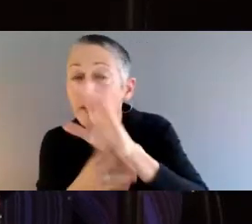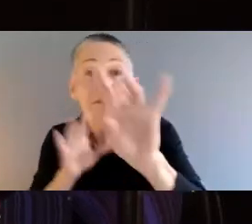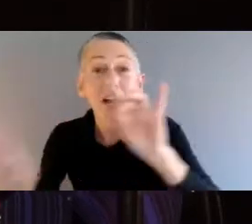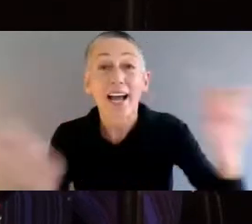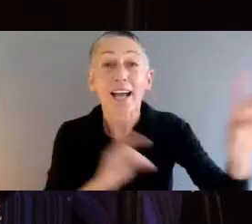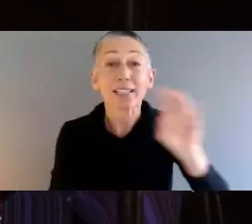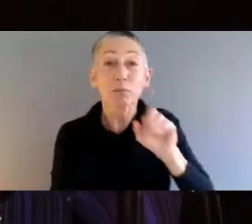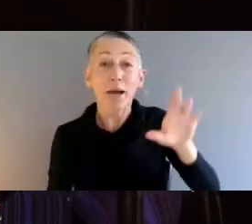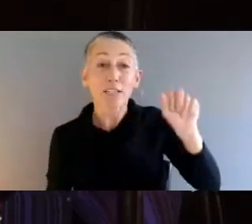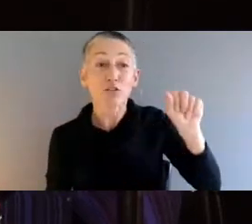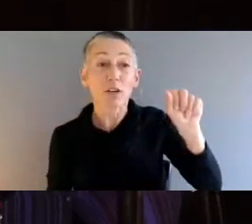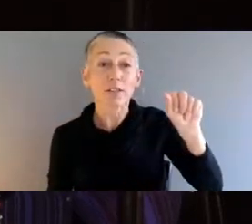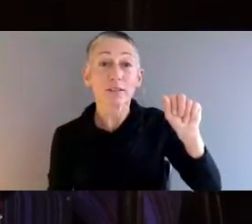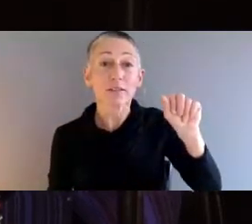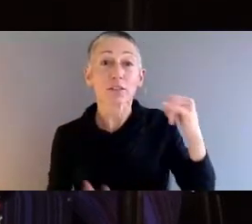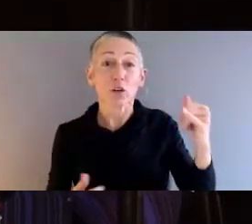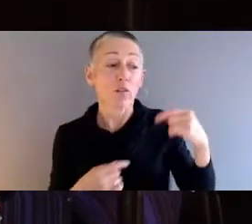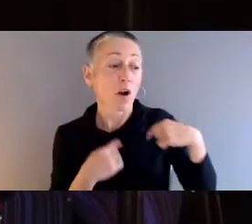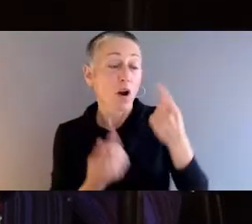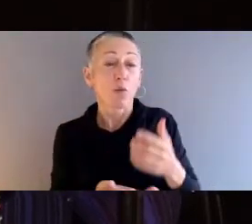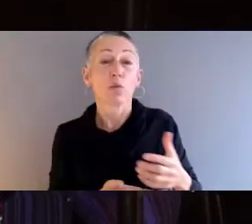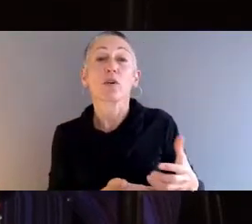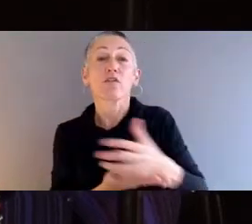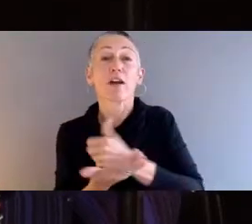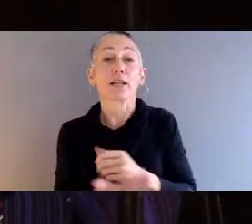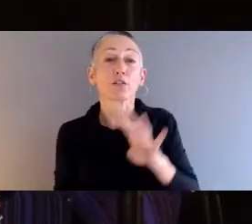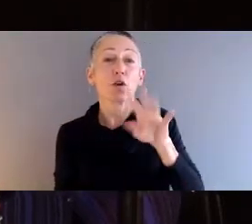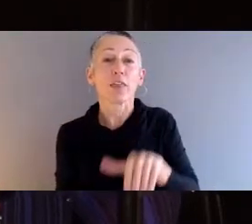raised $4,300. We have a ways to go.